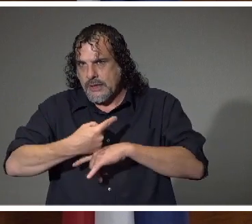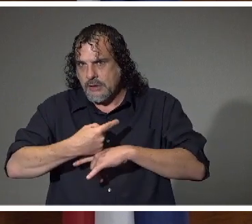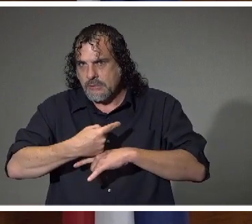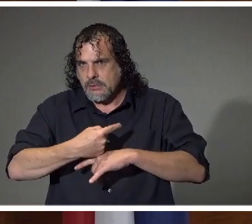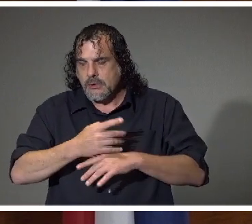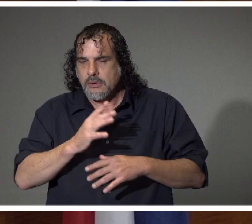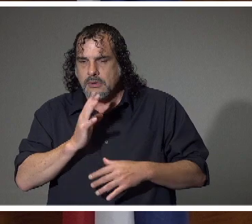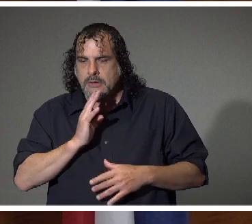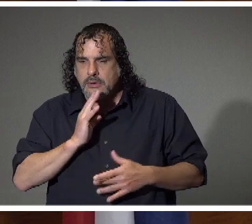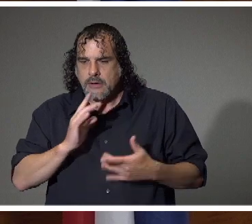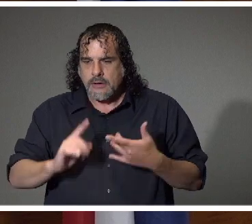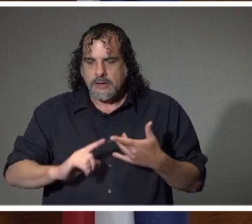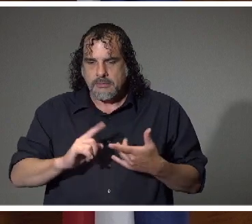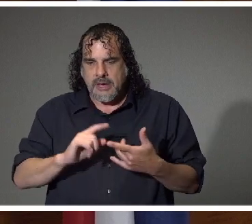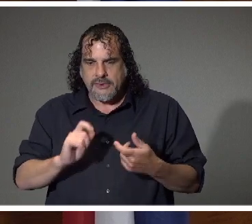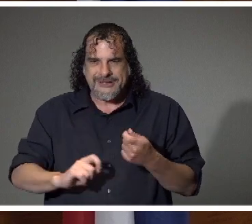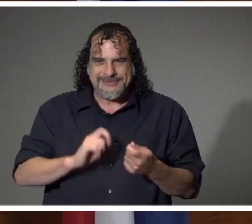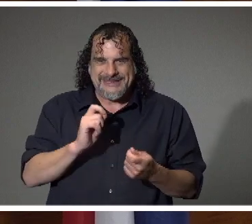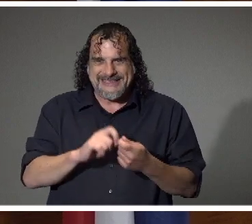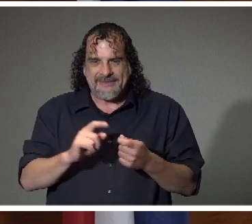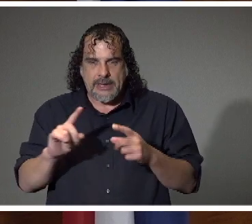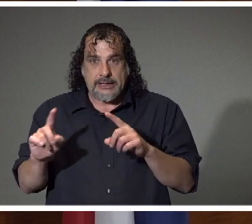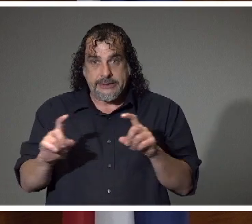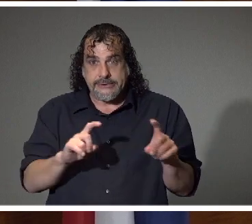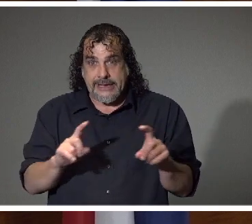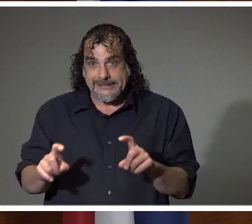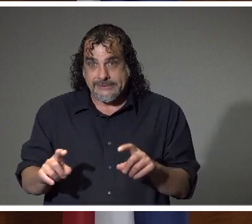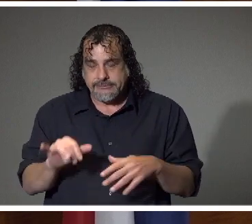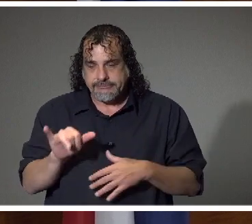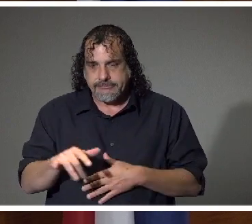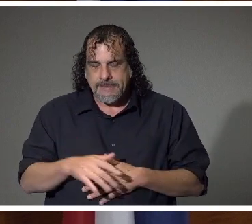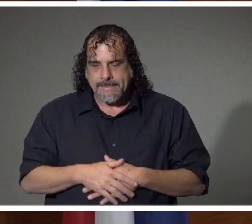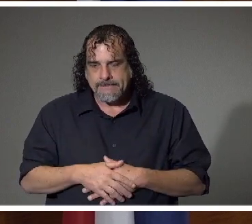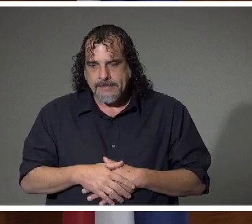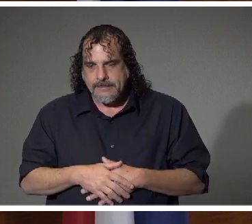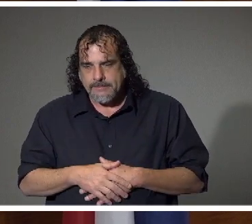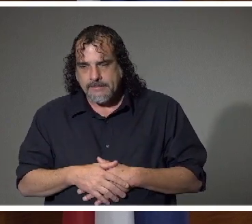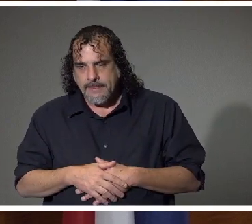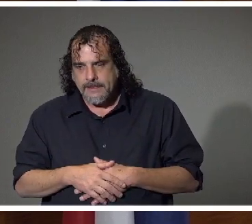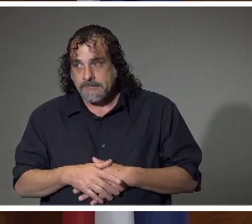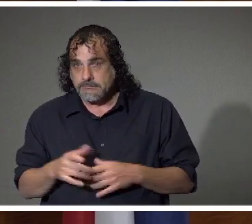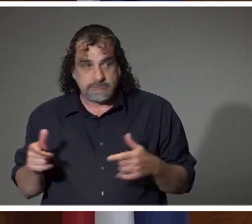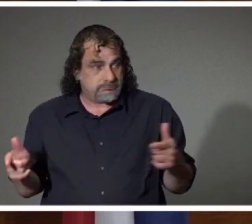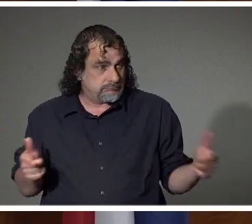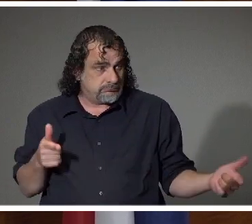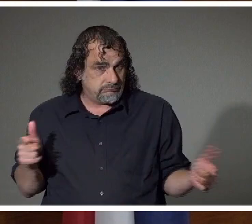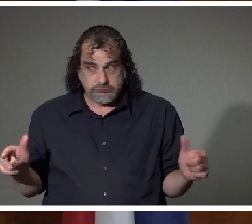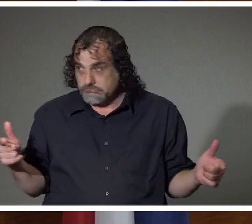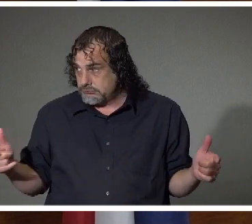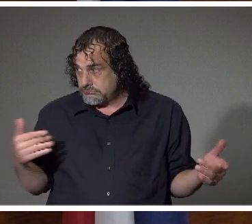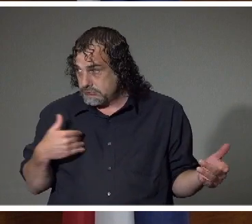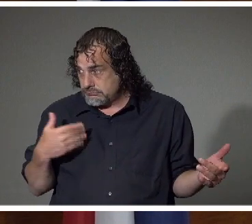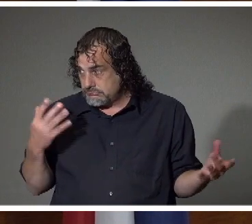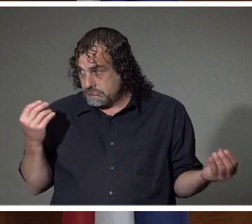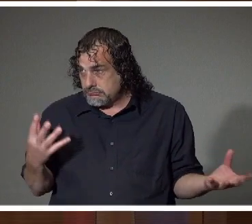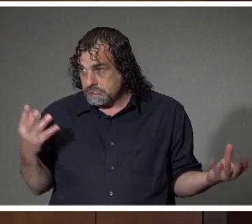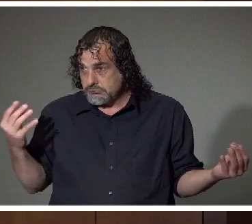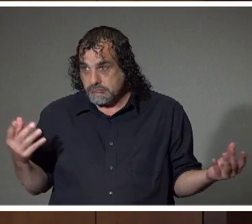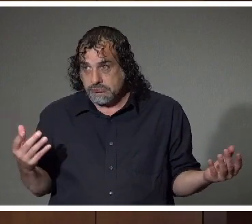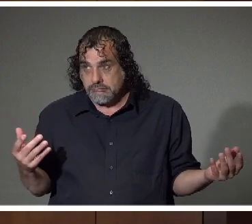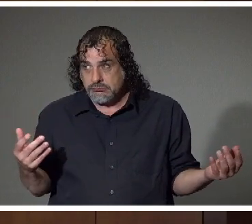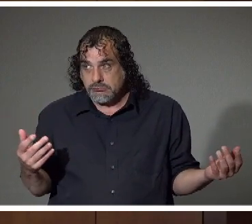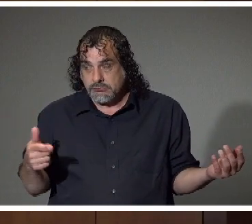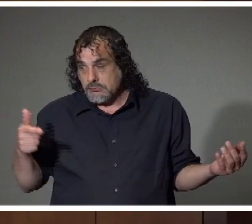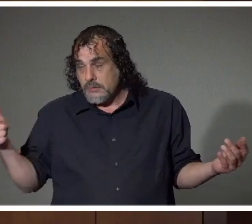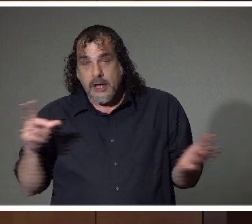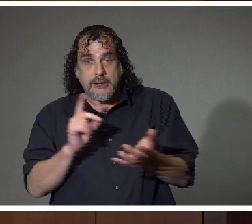to specific tests in the system. I don't know if either one of you guys have gotten anything today on that. I got an